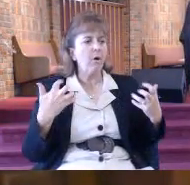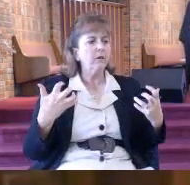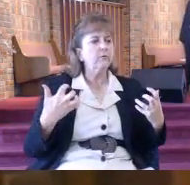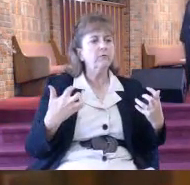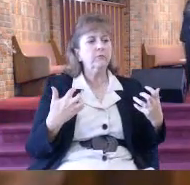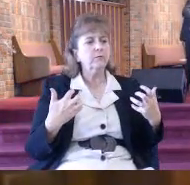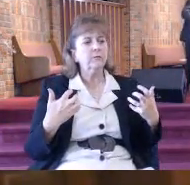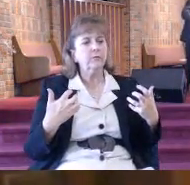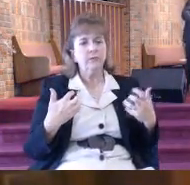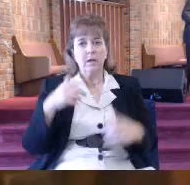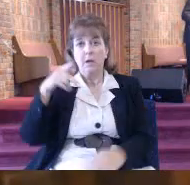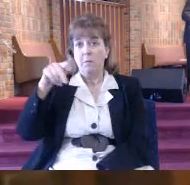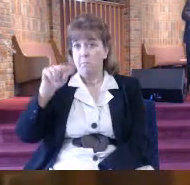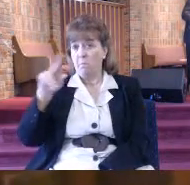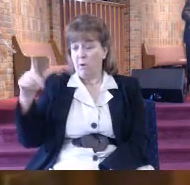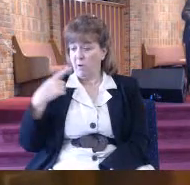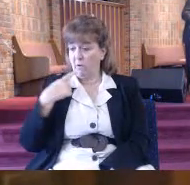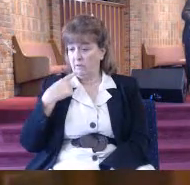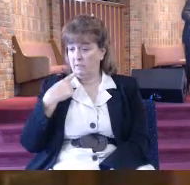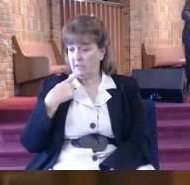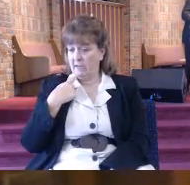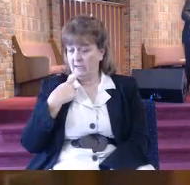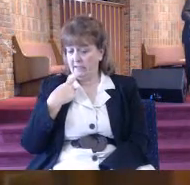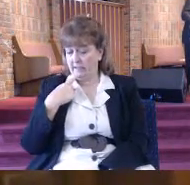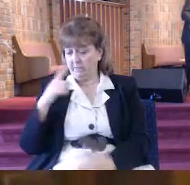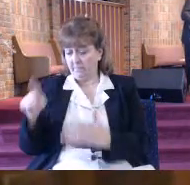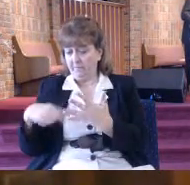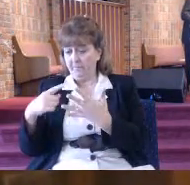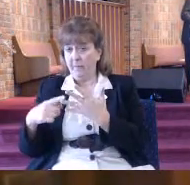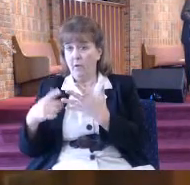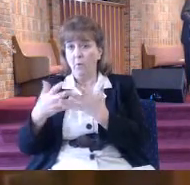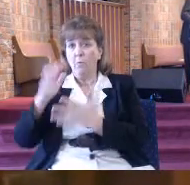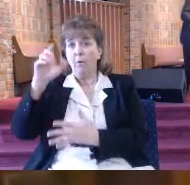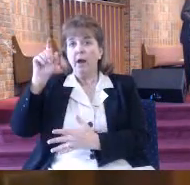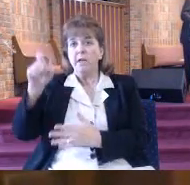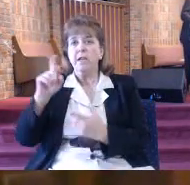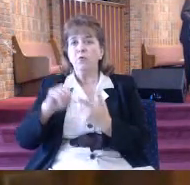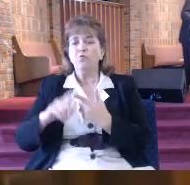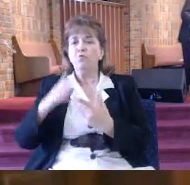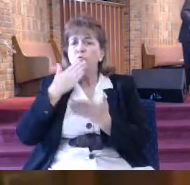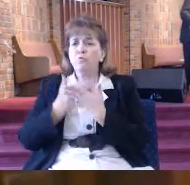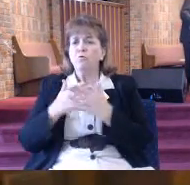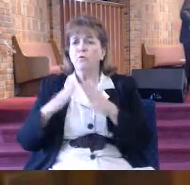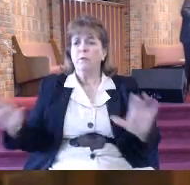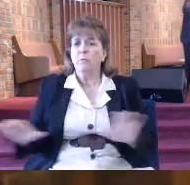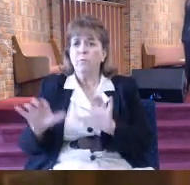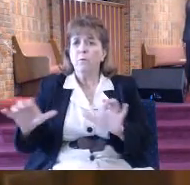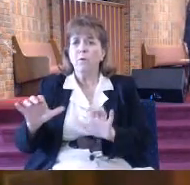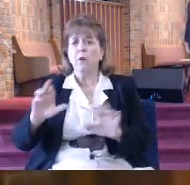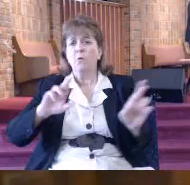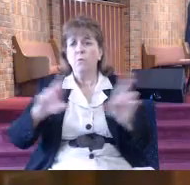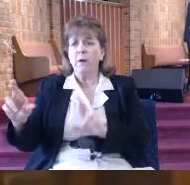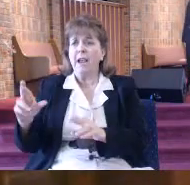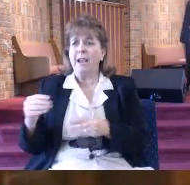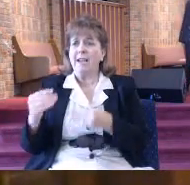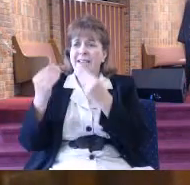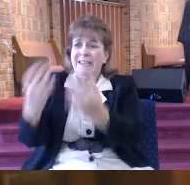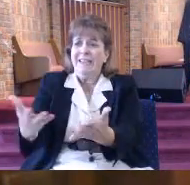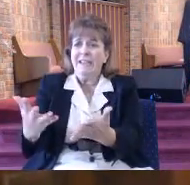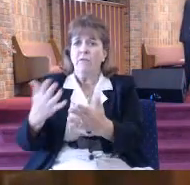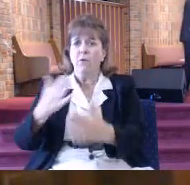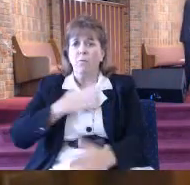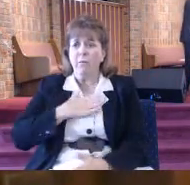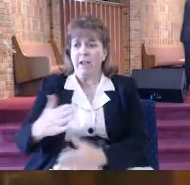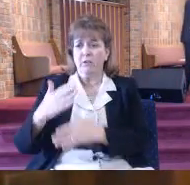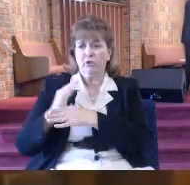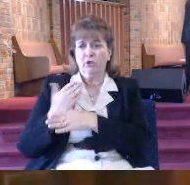Paul goes on, let them do good that they may be rich in good works, ready to give, willing to share. Go back and read